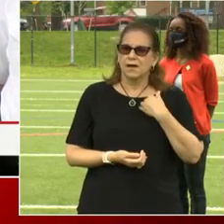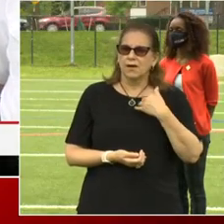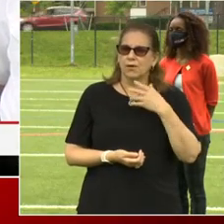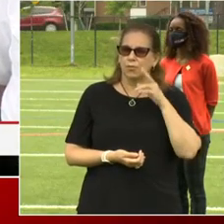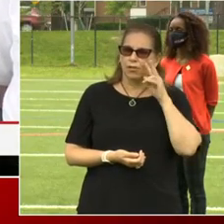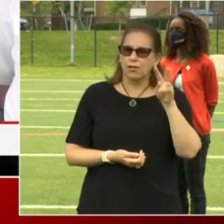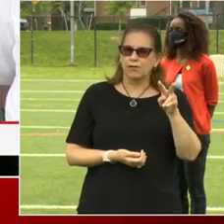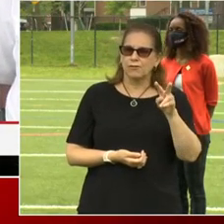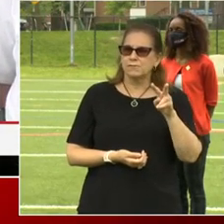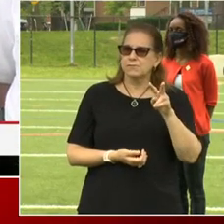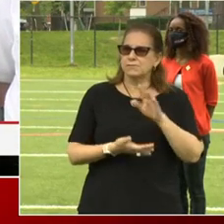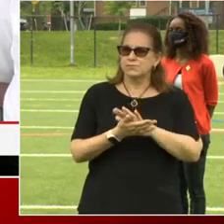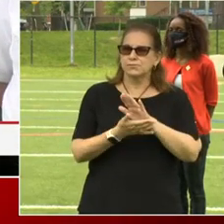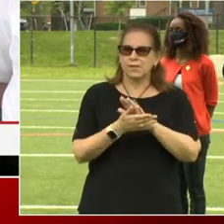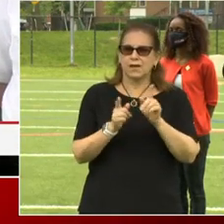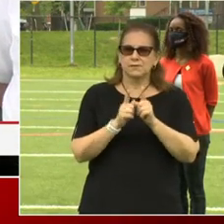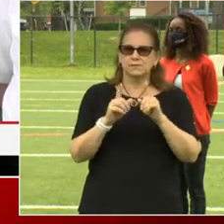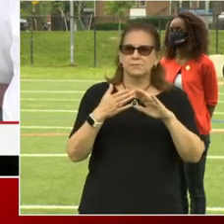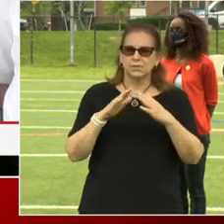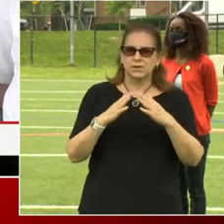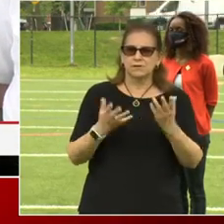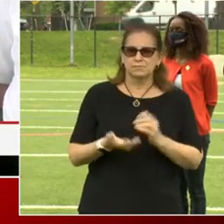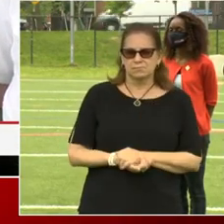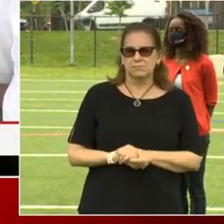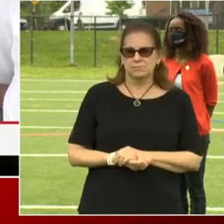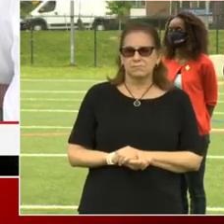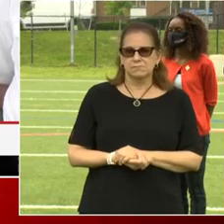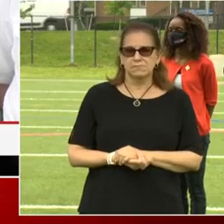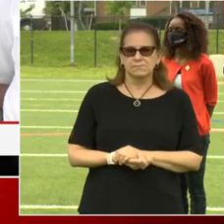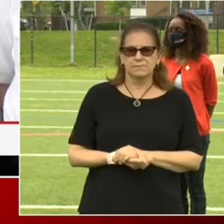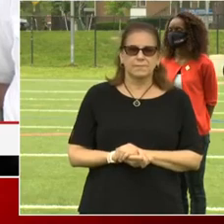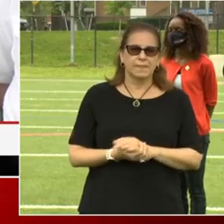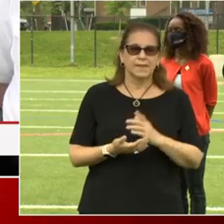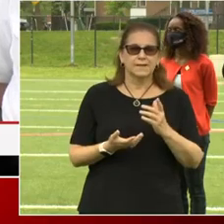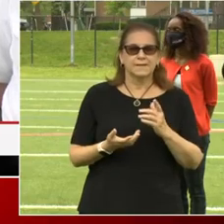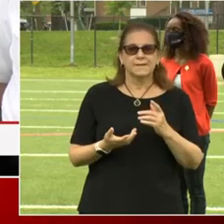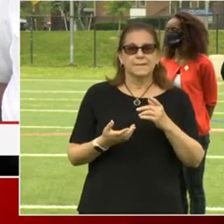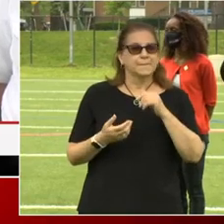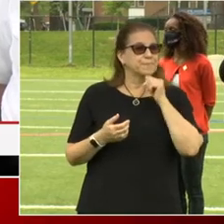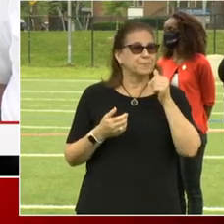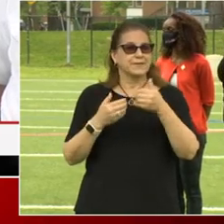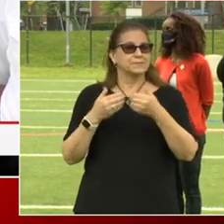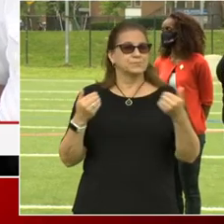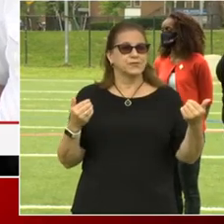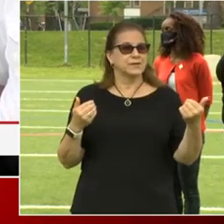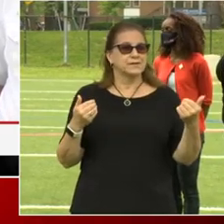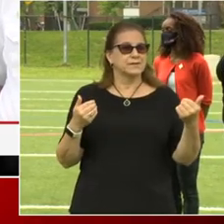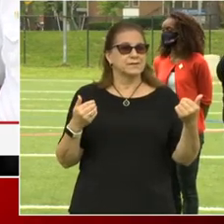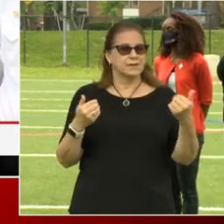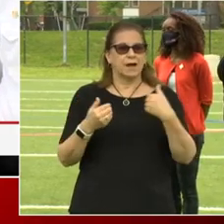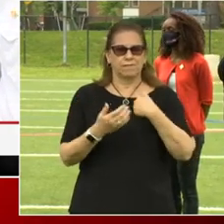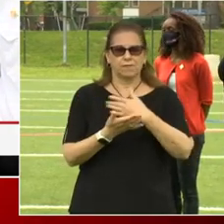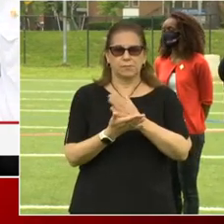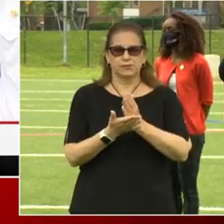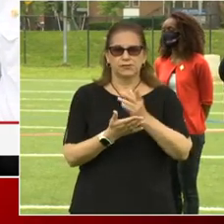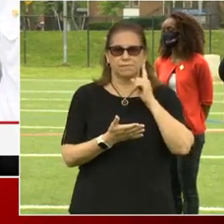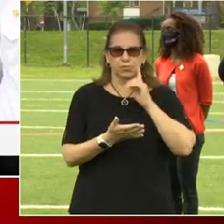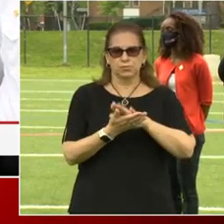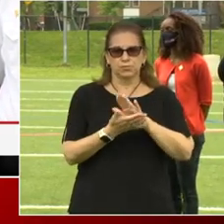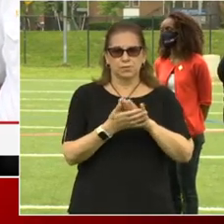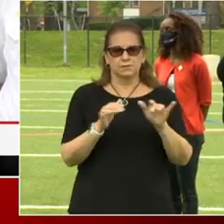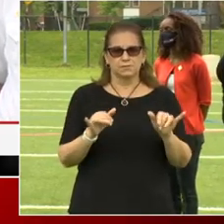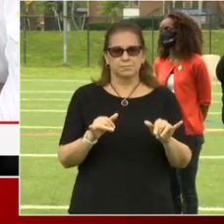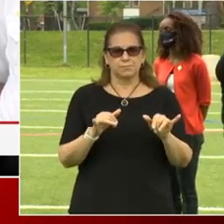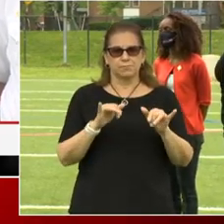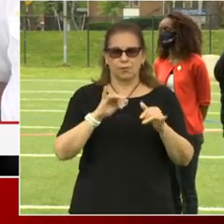as communities and building those communities. So I won't say that schools have had the right budgets this year, but at least we've gotten through this year.